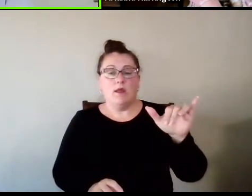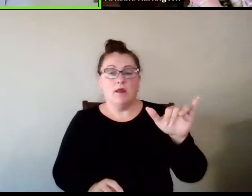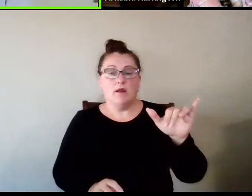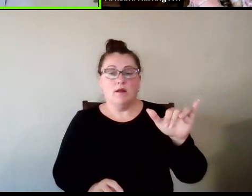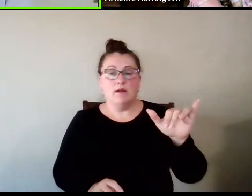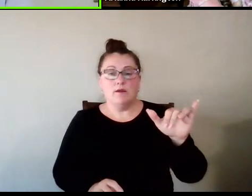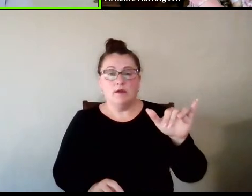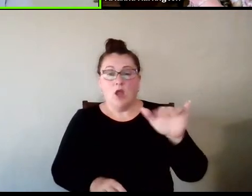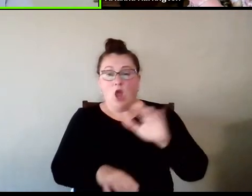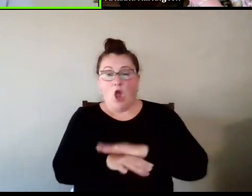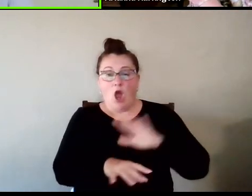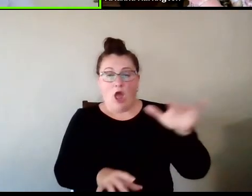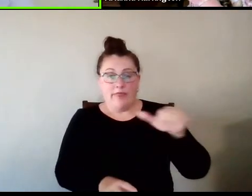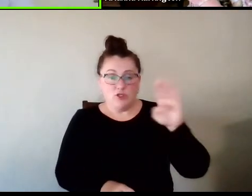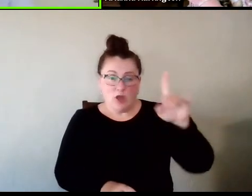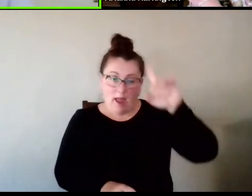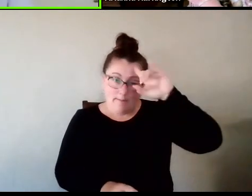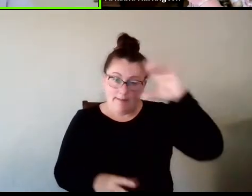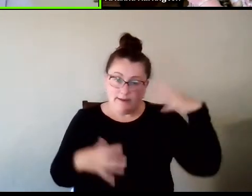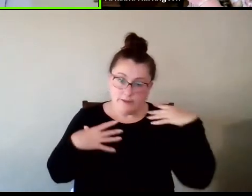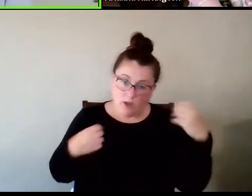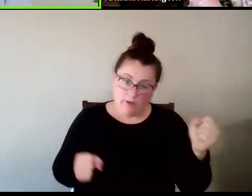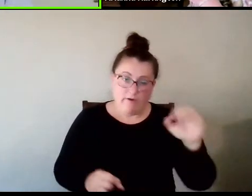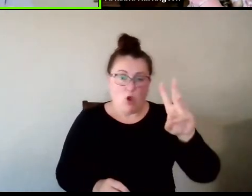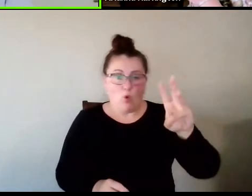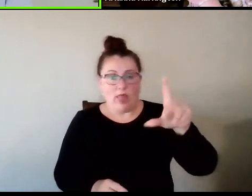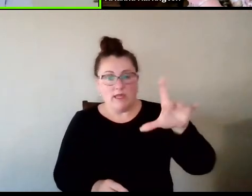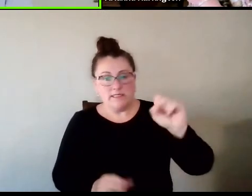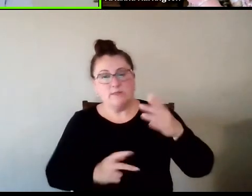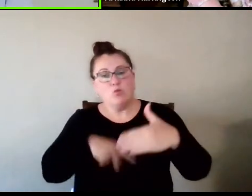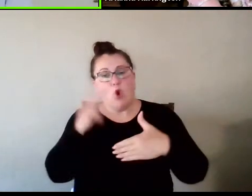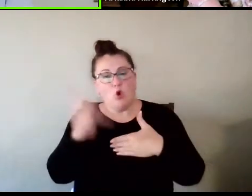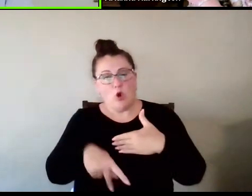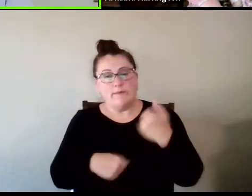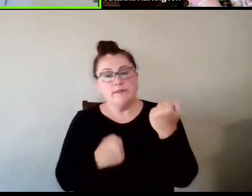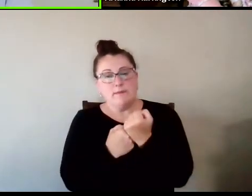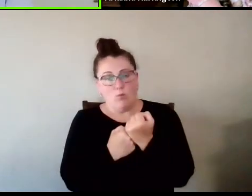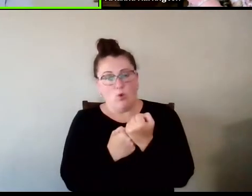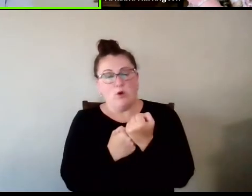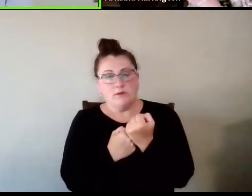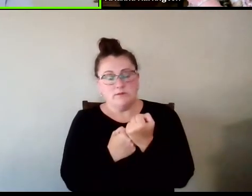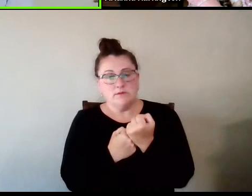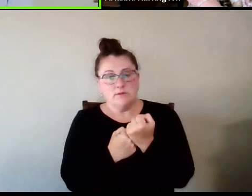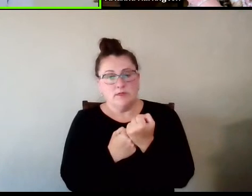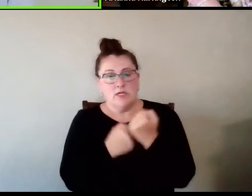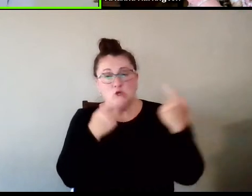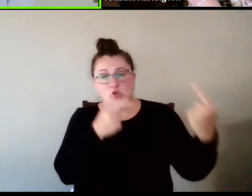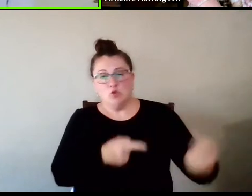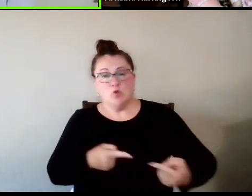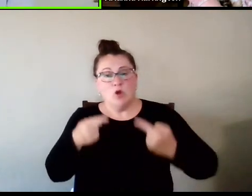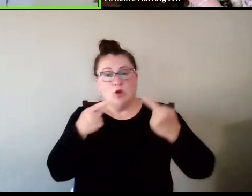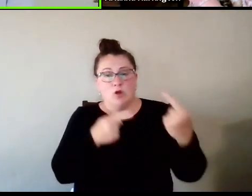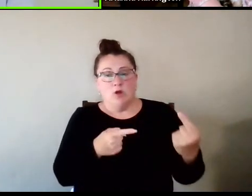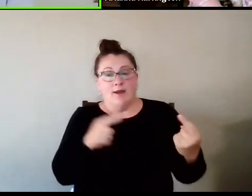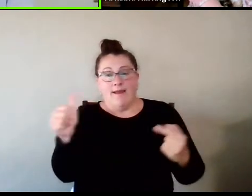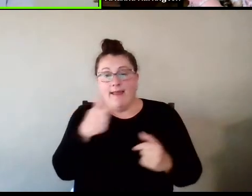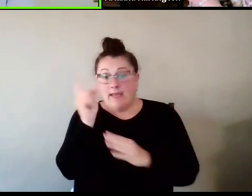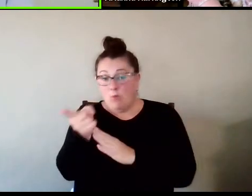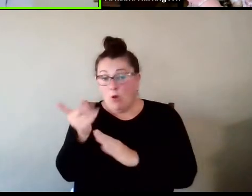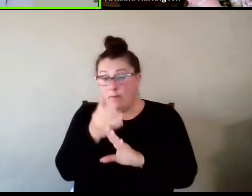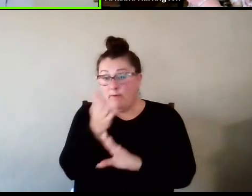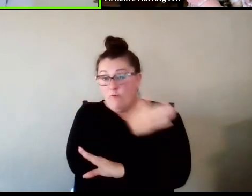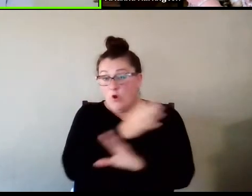on the job mental health and wellness programs to support the struggle. At any moment before